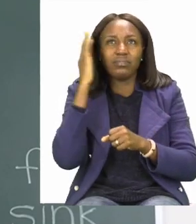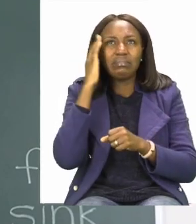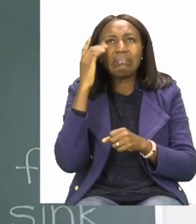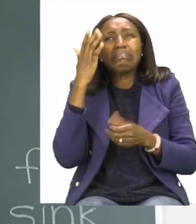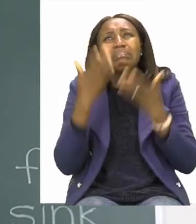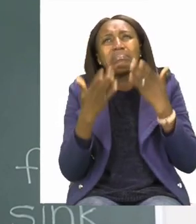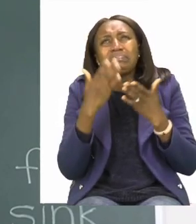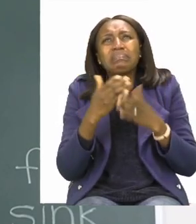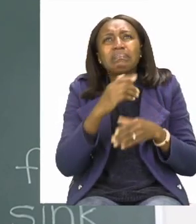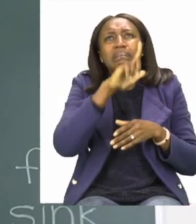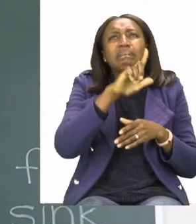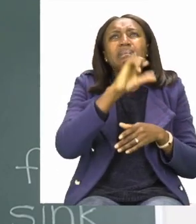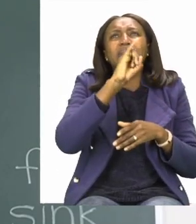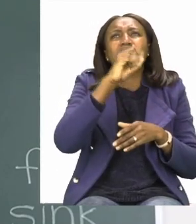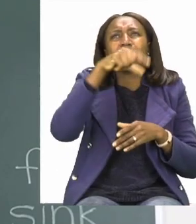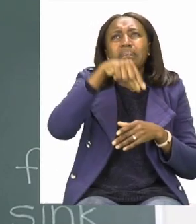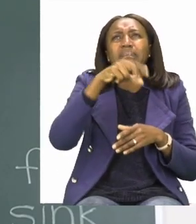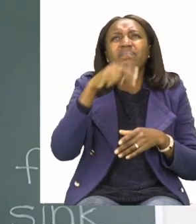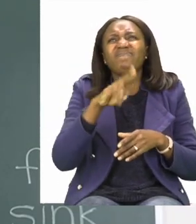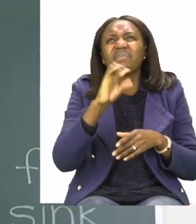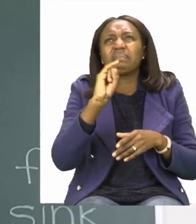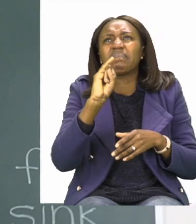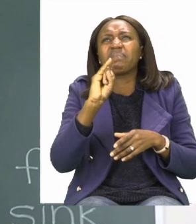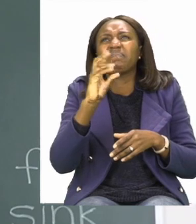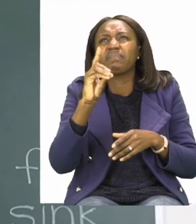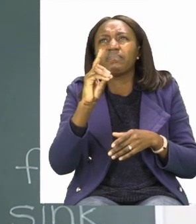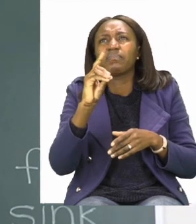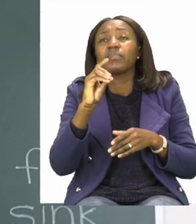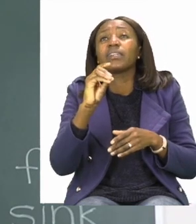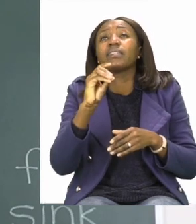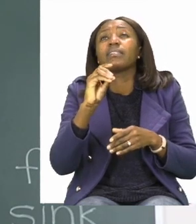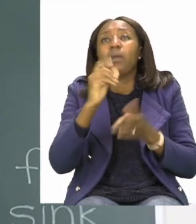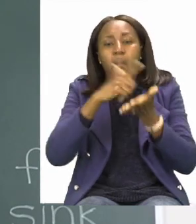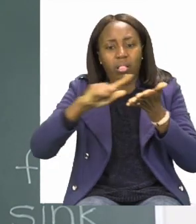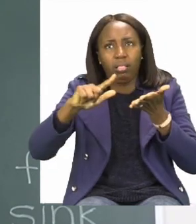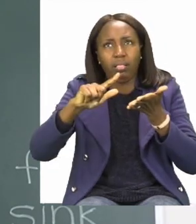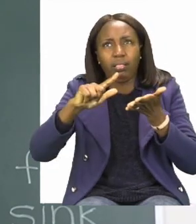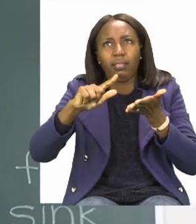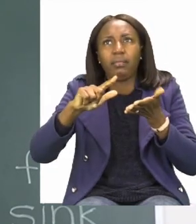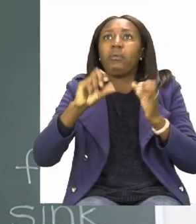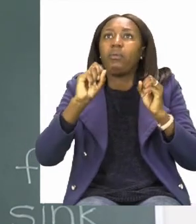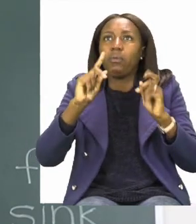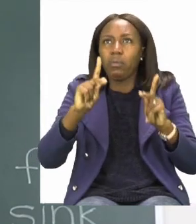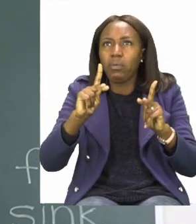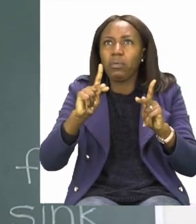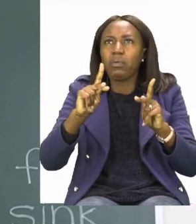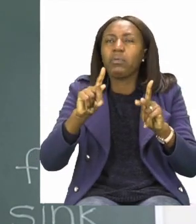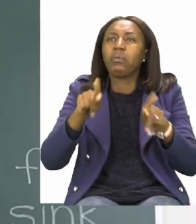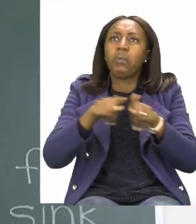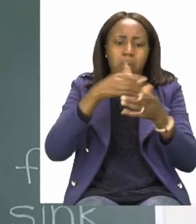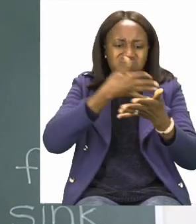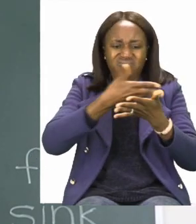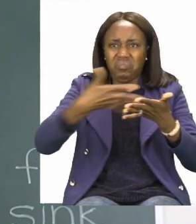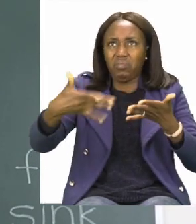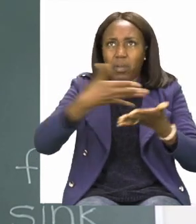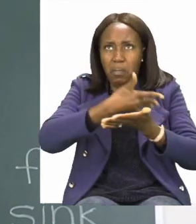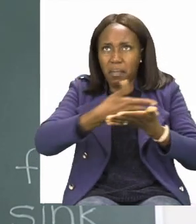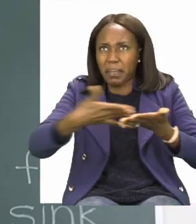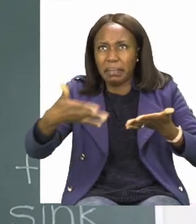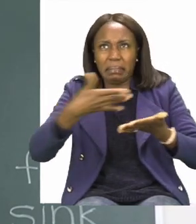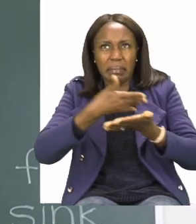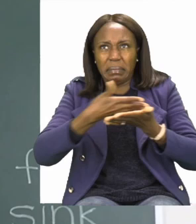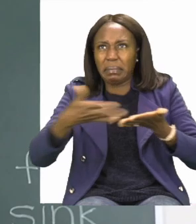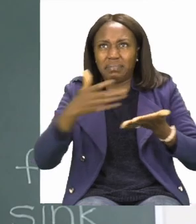you do not understand what a liquid is. Well, a liquid is anything that moves like